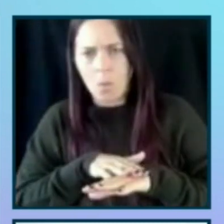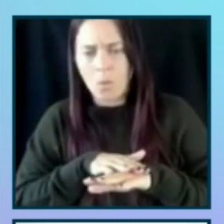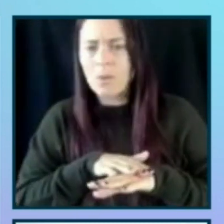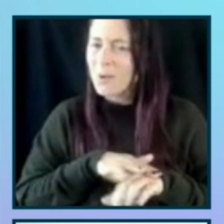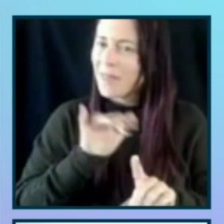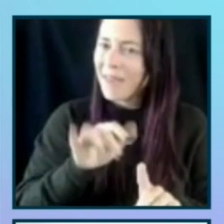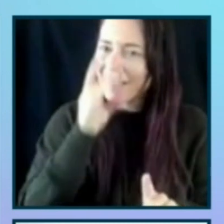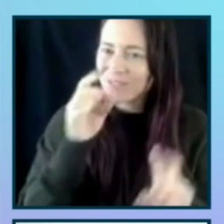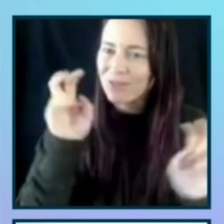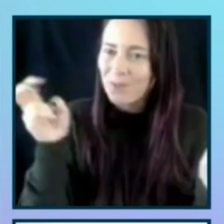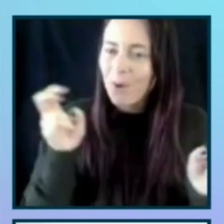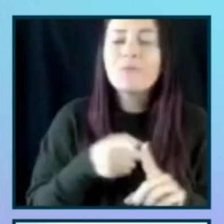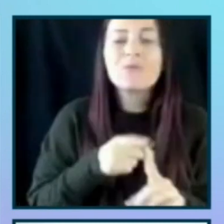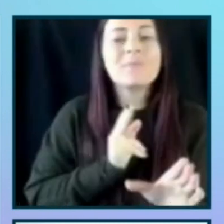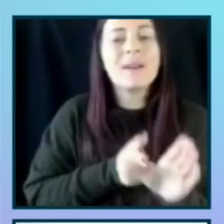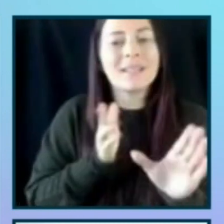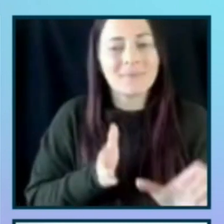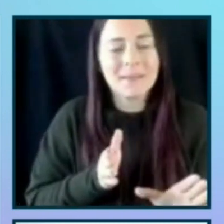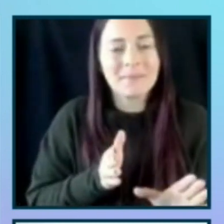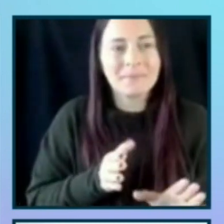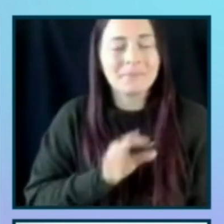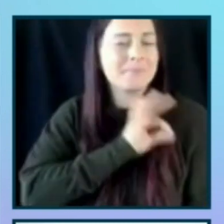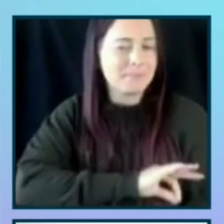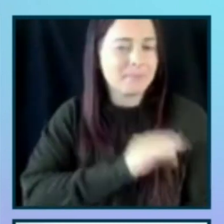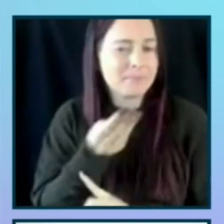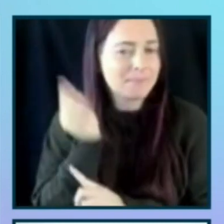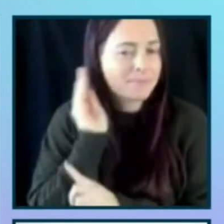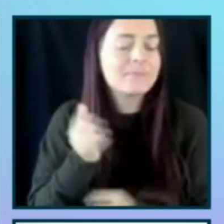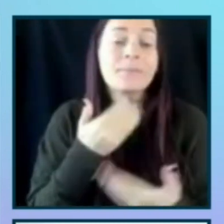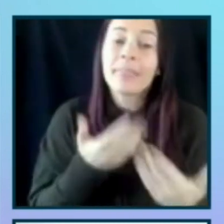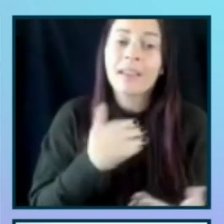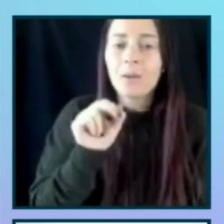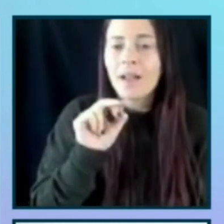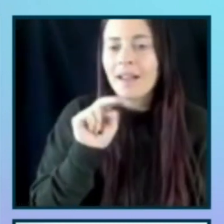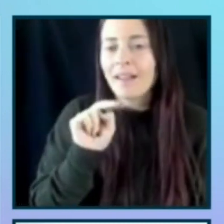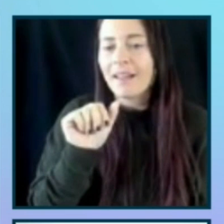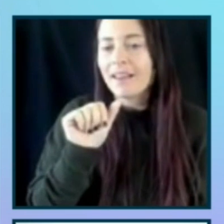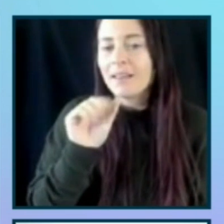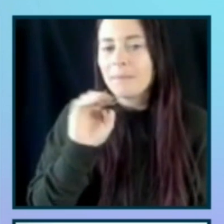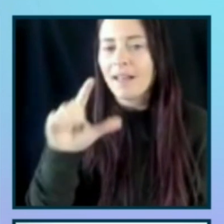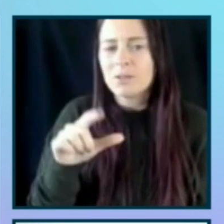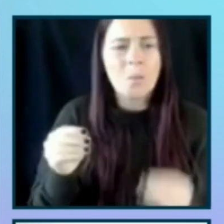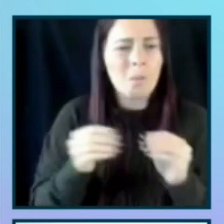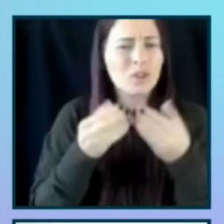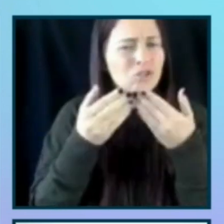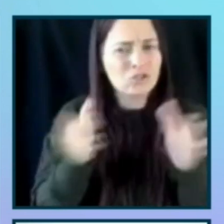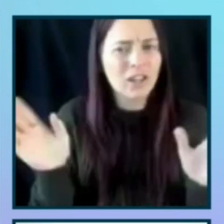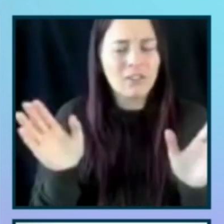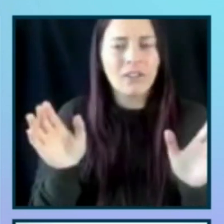just an interesting little takeaway there. Thanks, Annabelle. And then we're going to move on to some more general takeaways from this